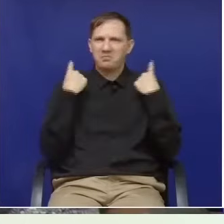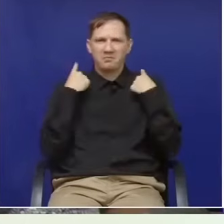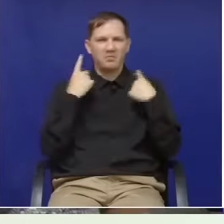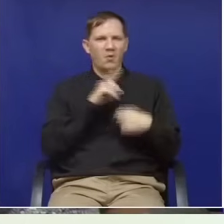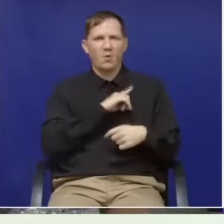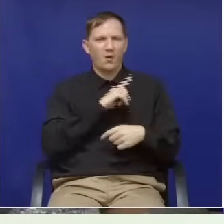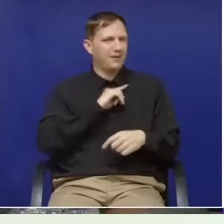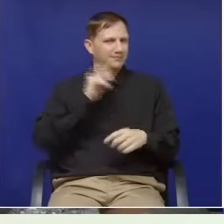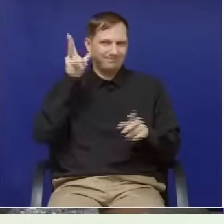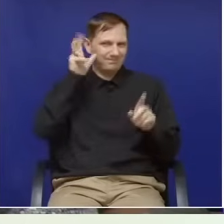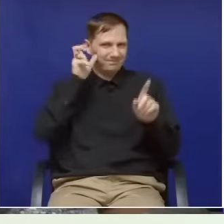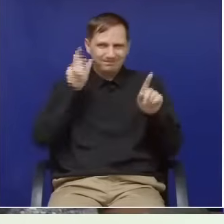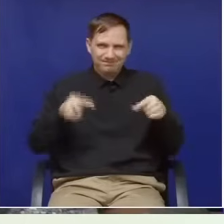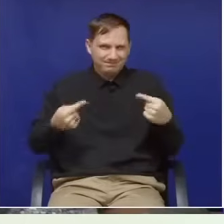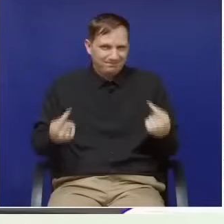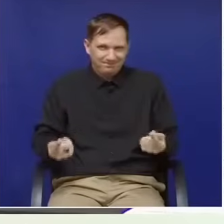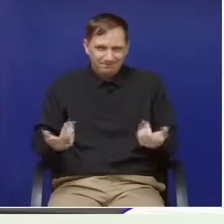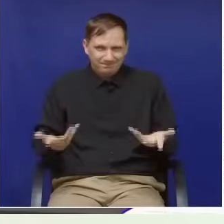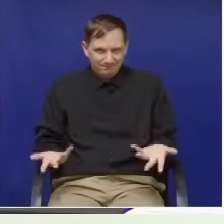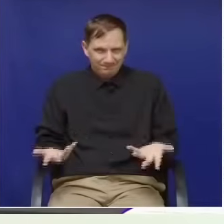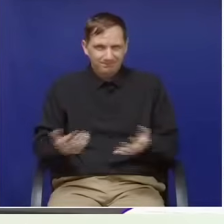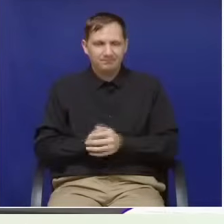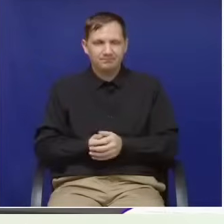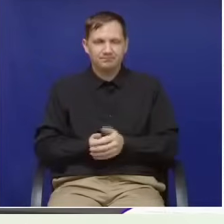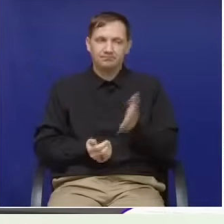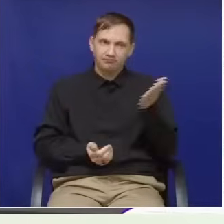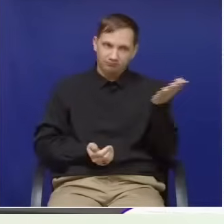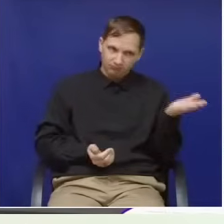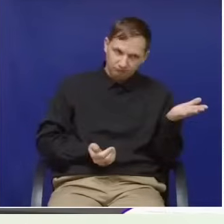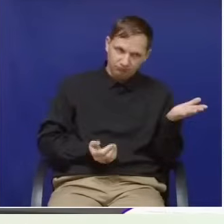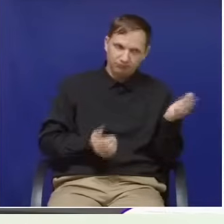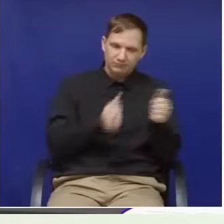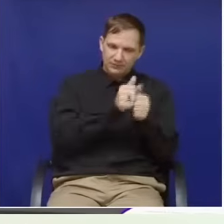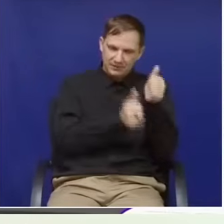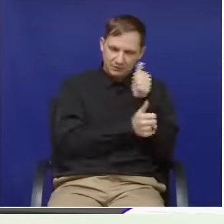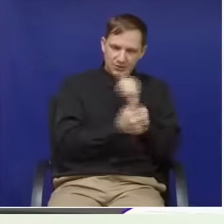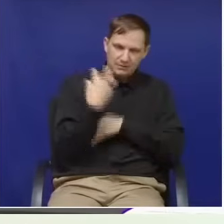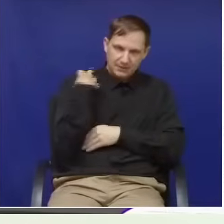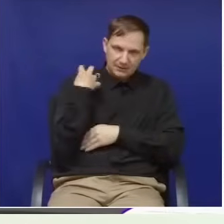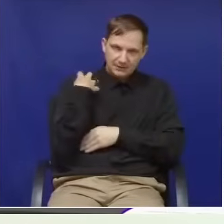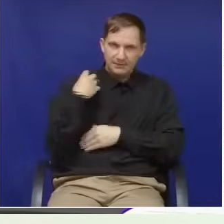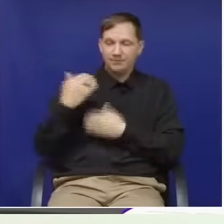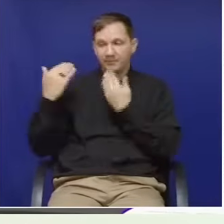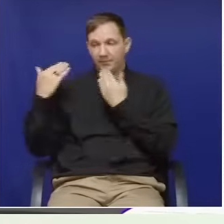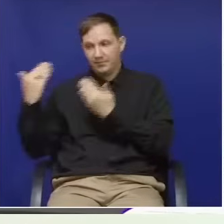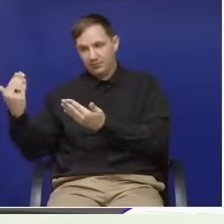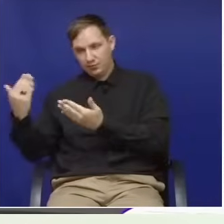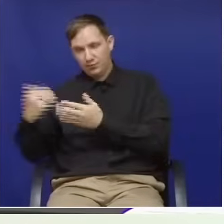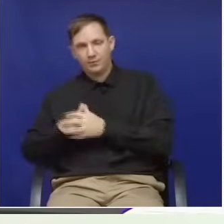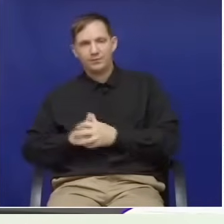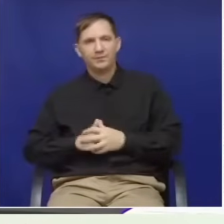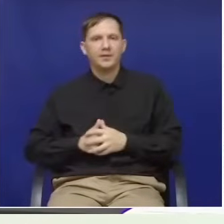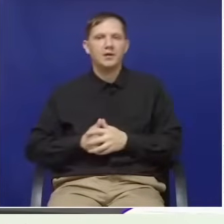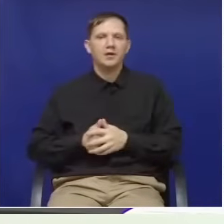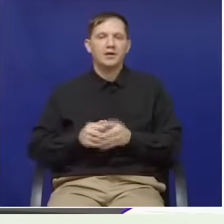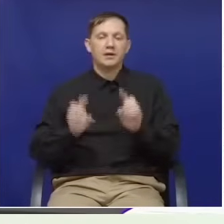The Honourable Deputy Minister. Thank you, Honourable Member. The Department of Defense